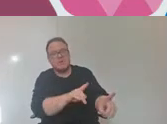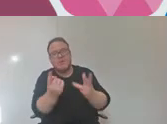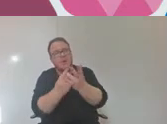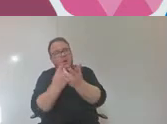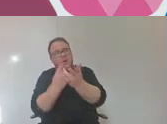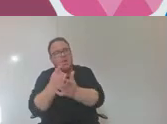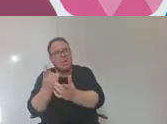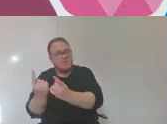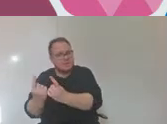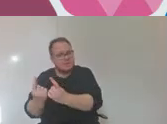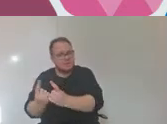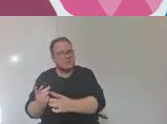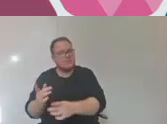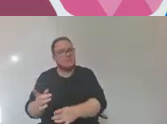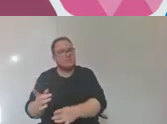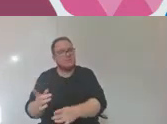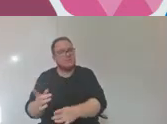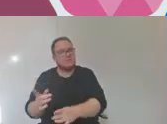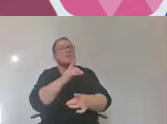Now, what I'm